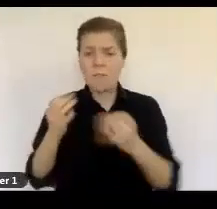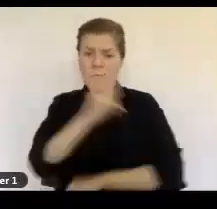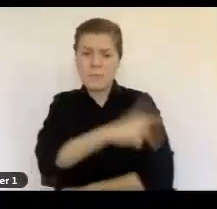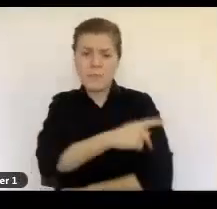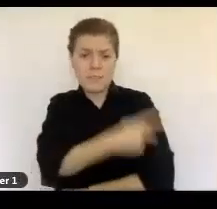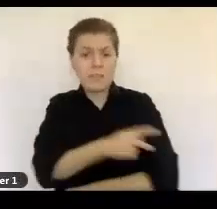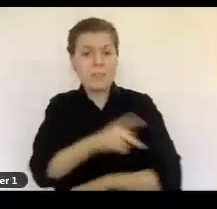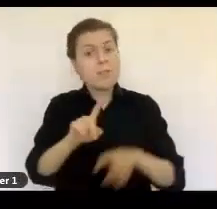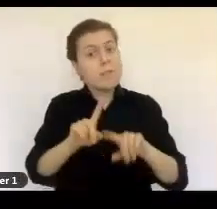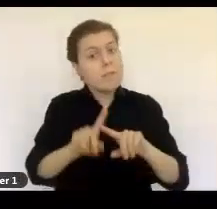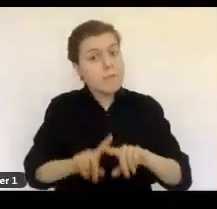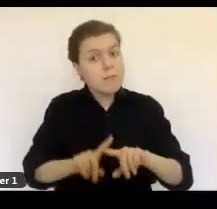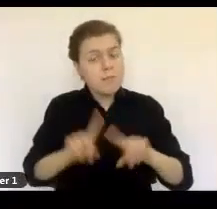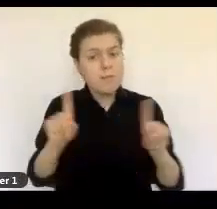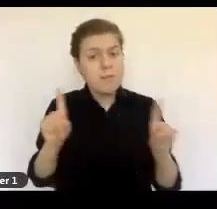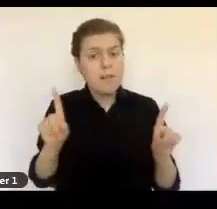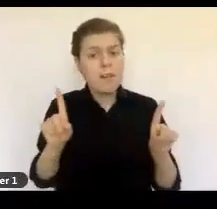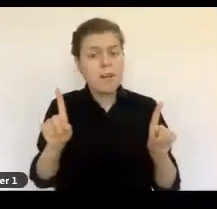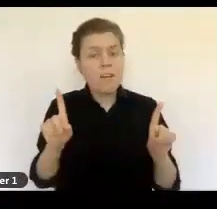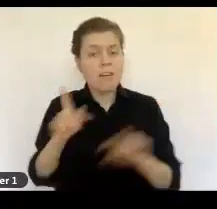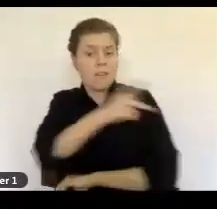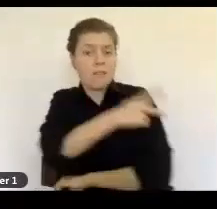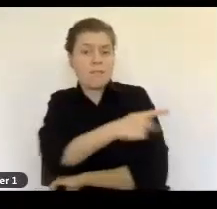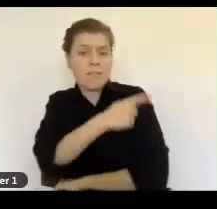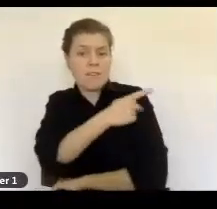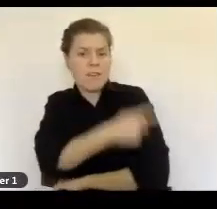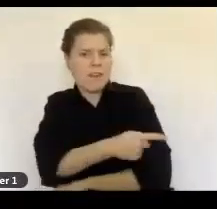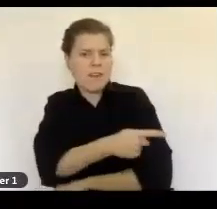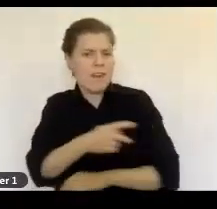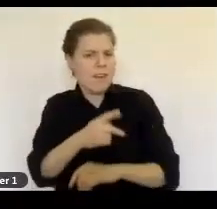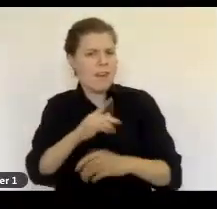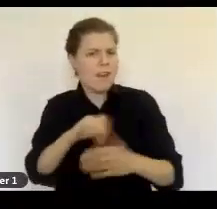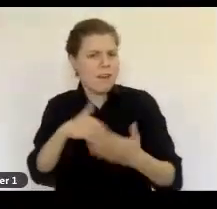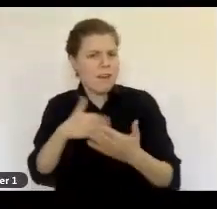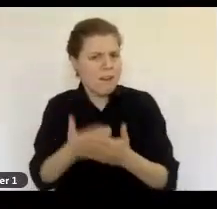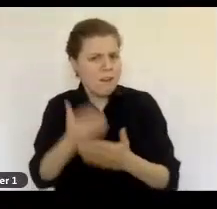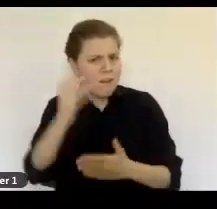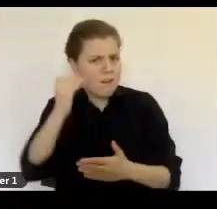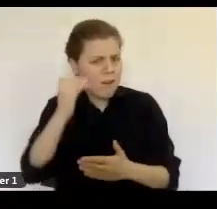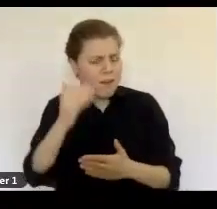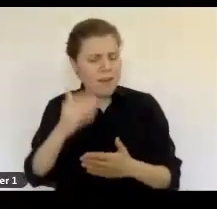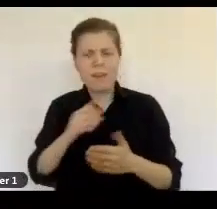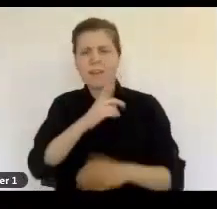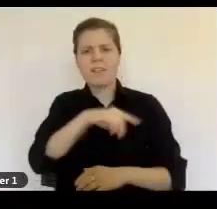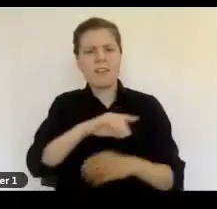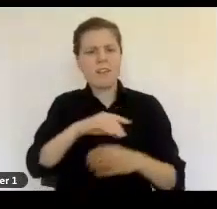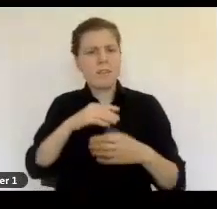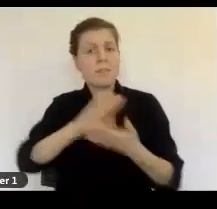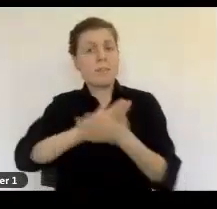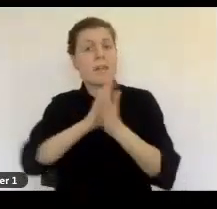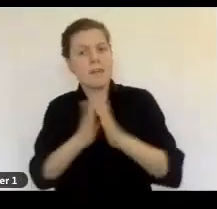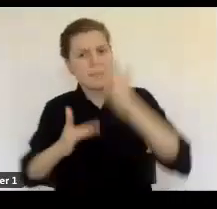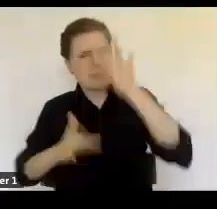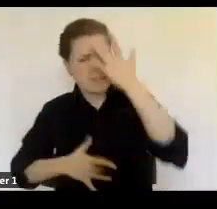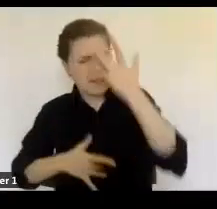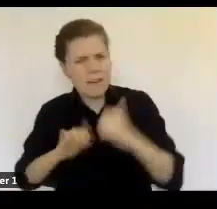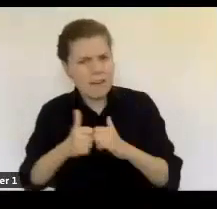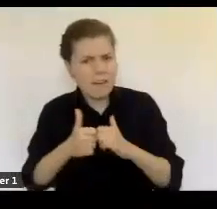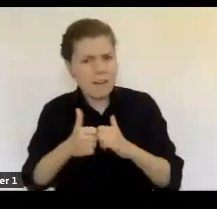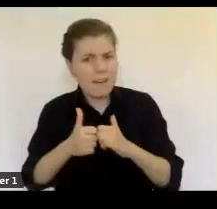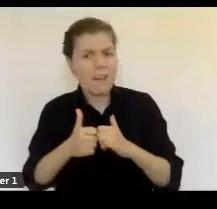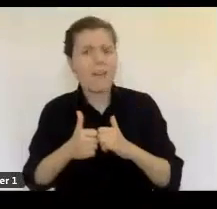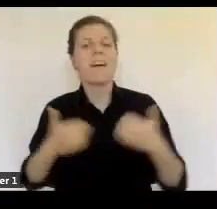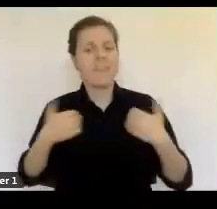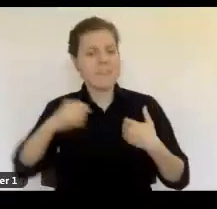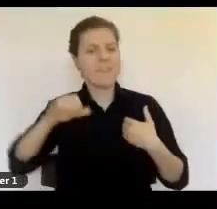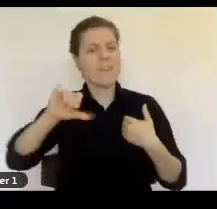possible that there was nothing that could have been done about that. But the cases may well, they're also relative